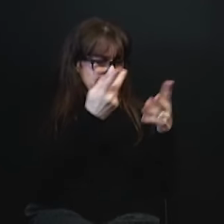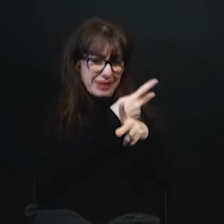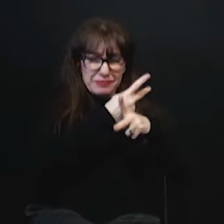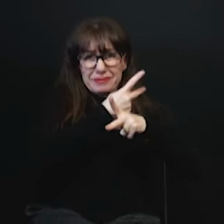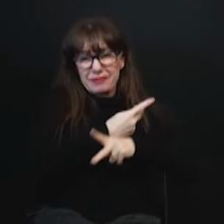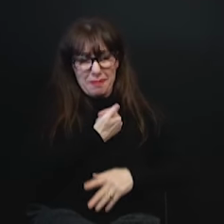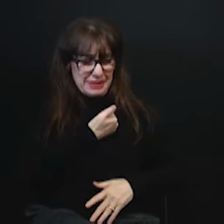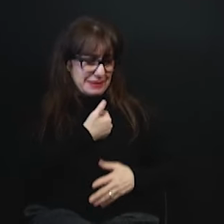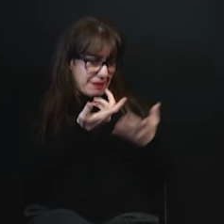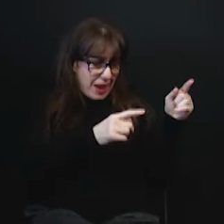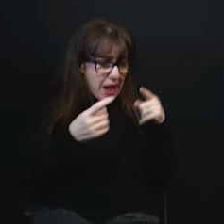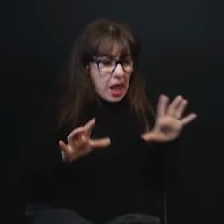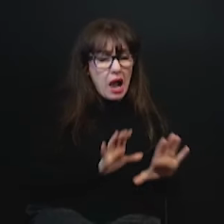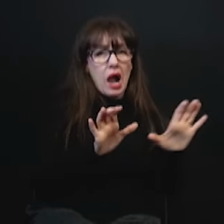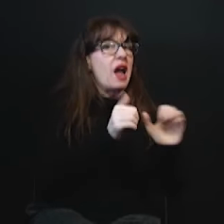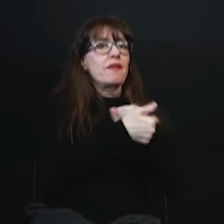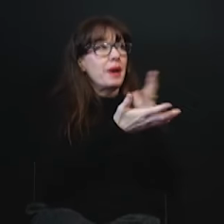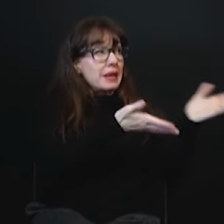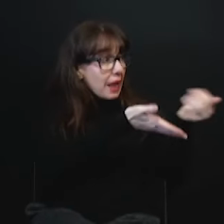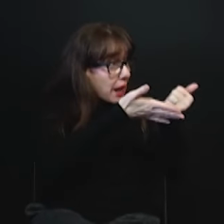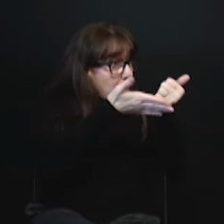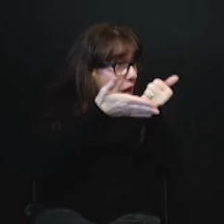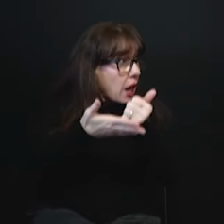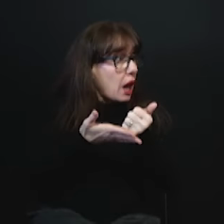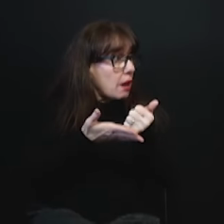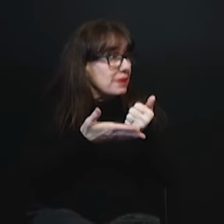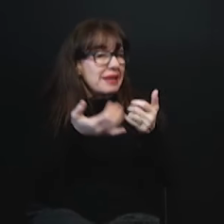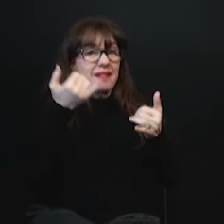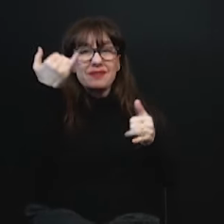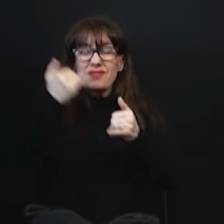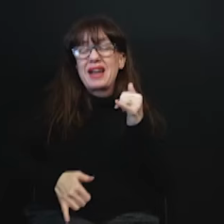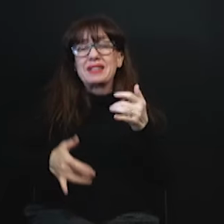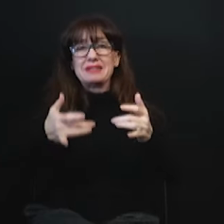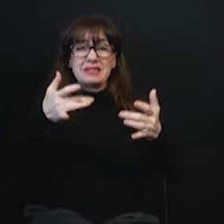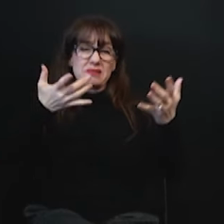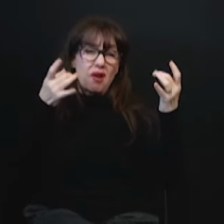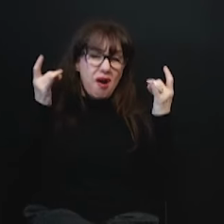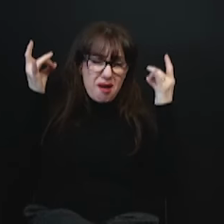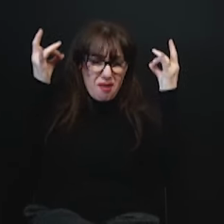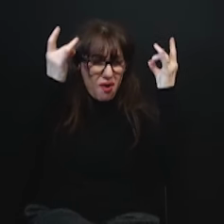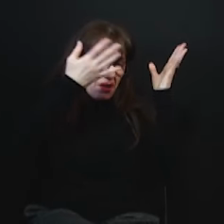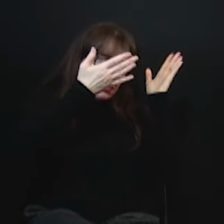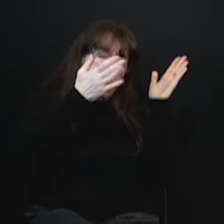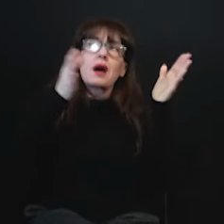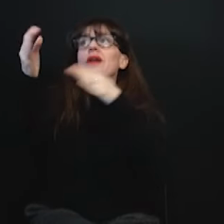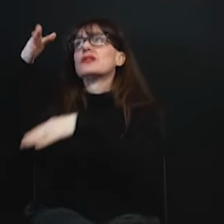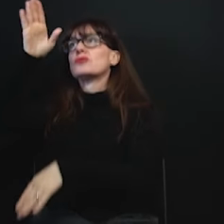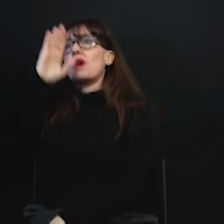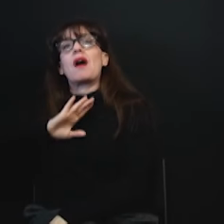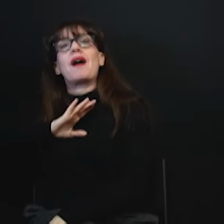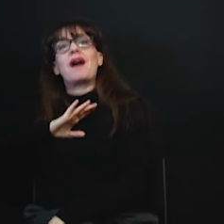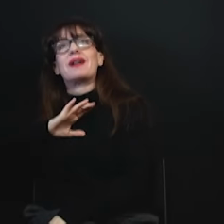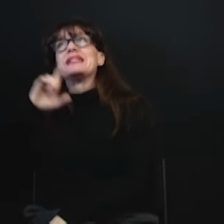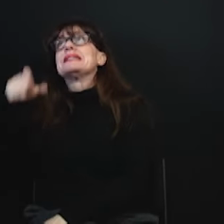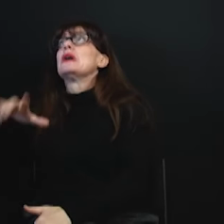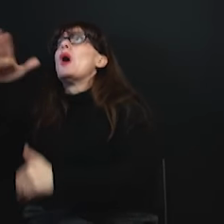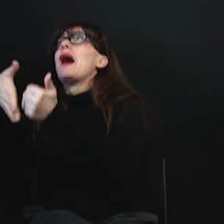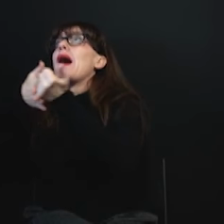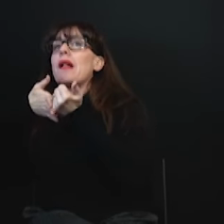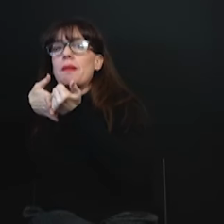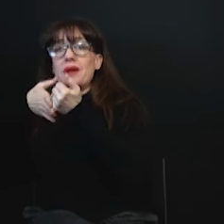tried to make it happen. You've turned to everybody else you know, and you're finally desperate enough that you turn to God some way, somehow, for